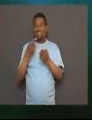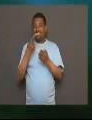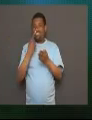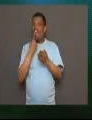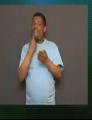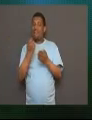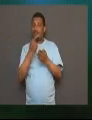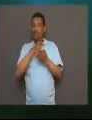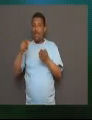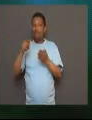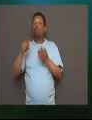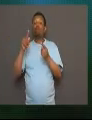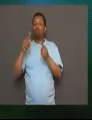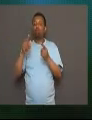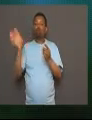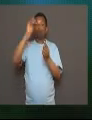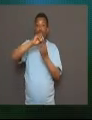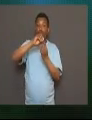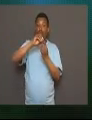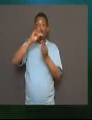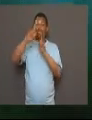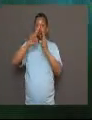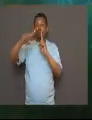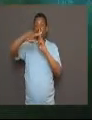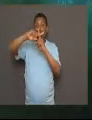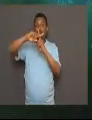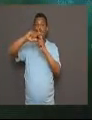with plus symbols across it.